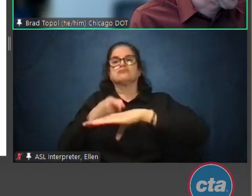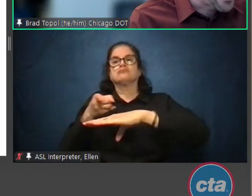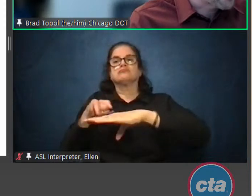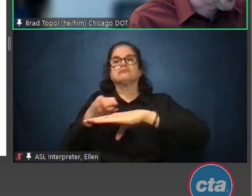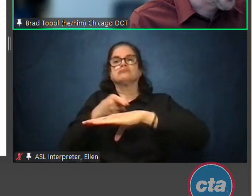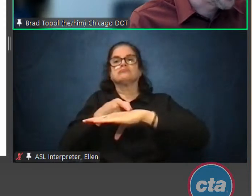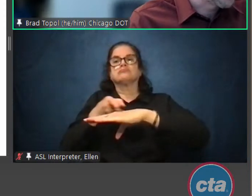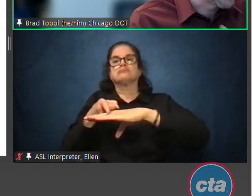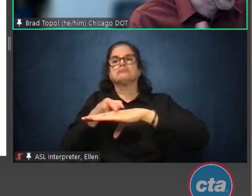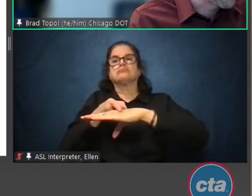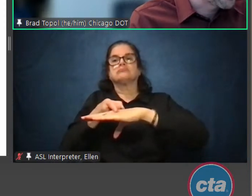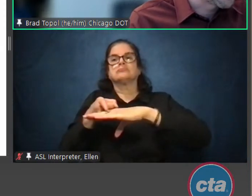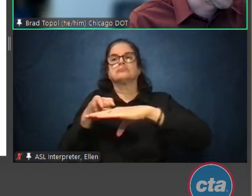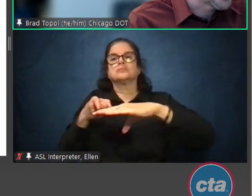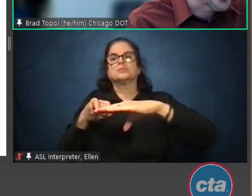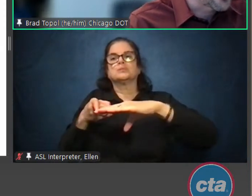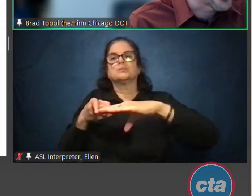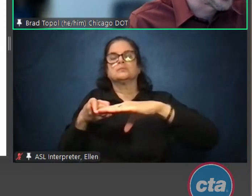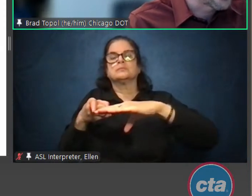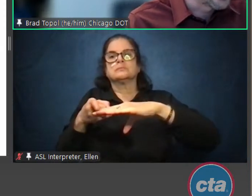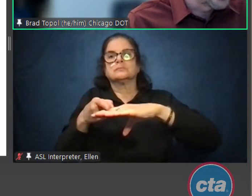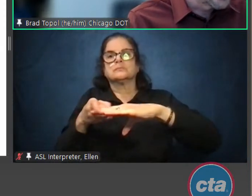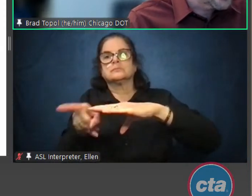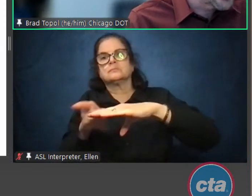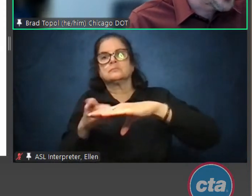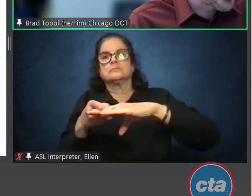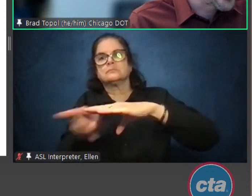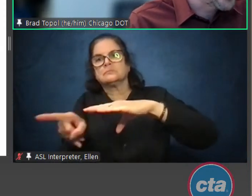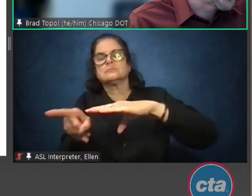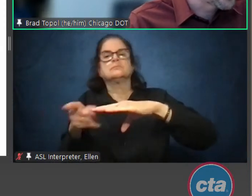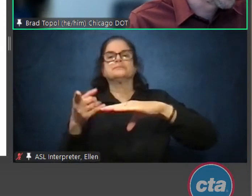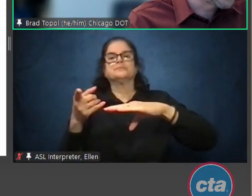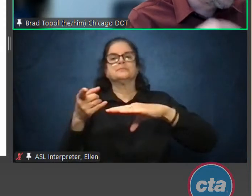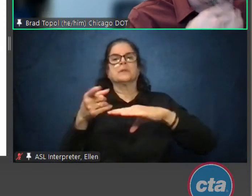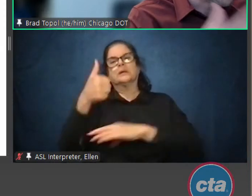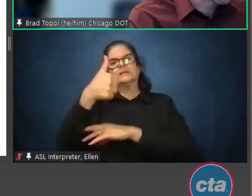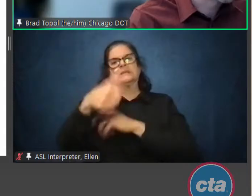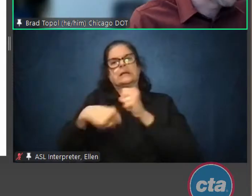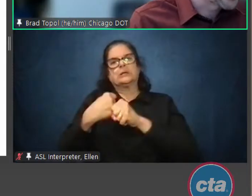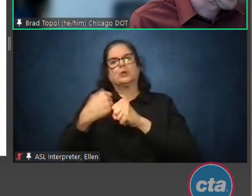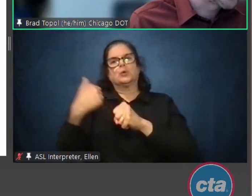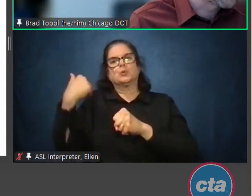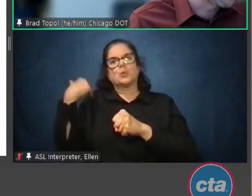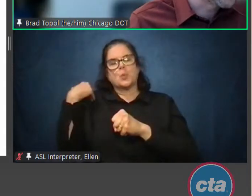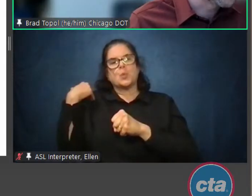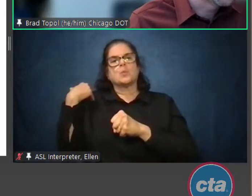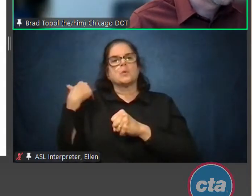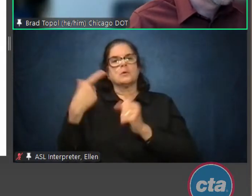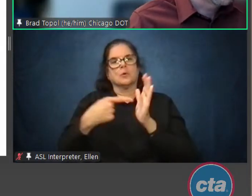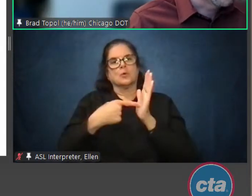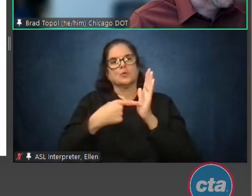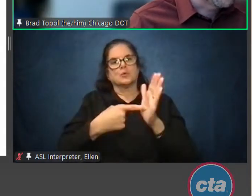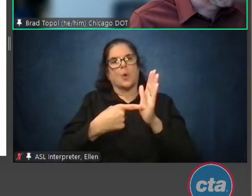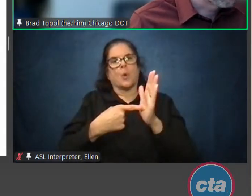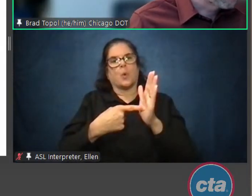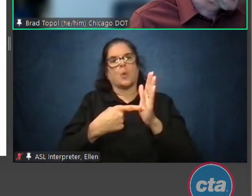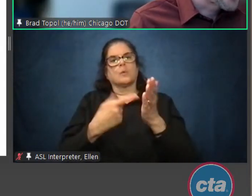in it, you would be half in the trail and half into the sidewalk. So this was done about 10 years ago, but it's meant to kind of illustrate some of the